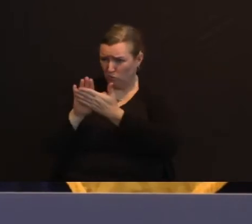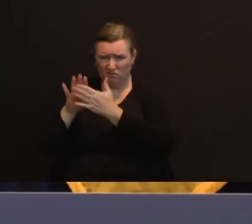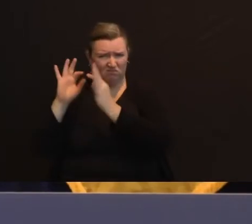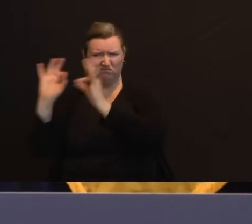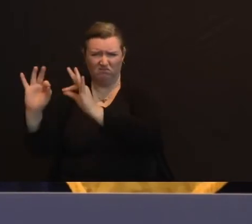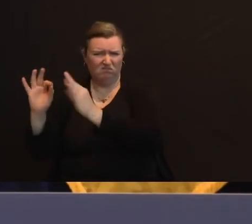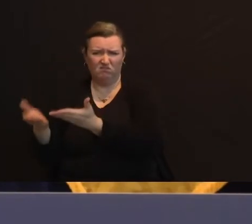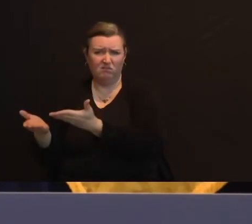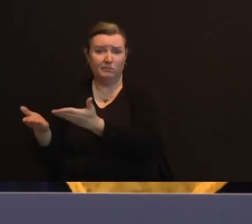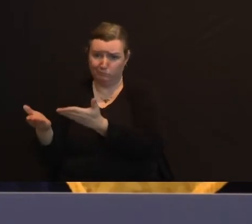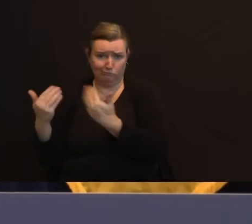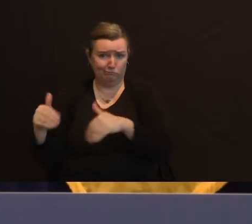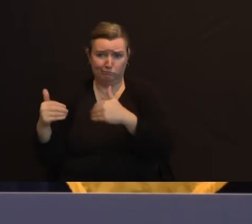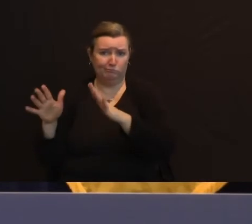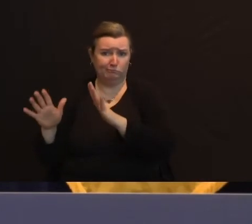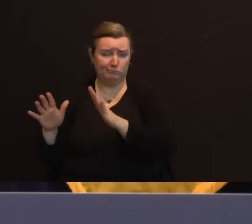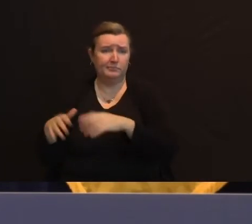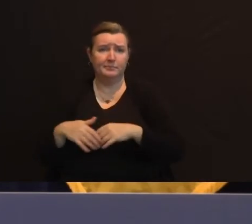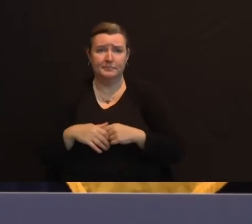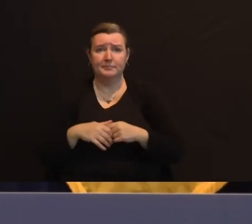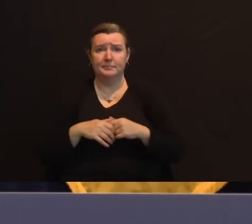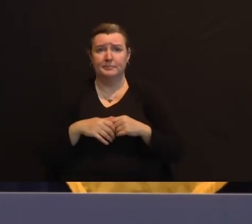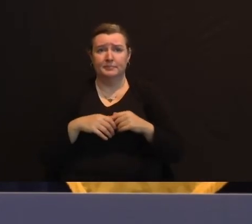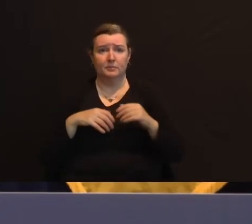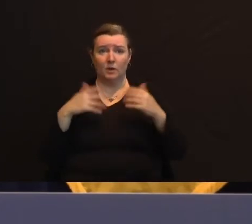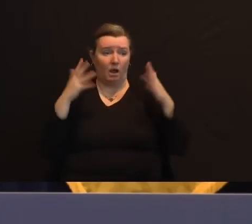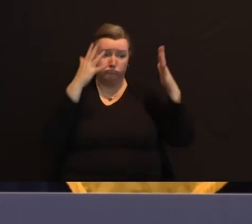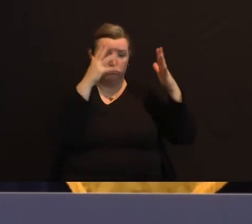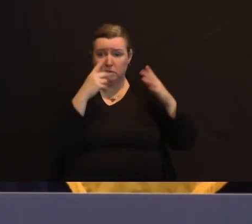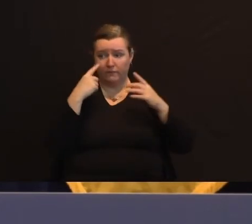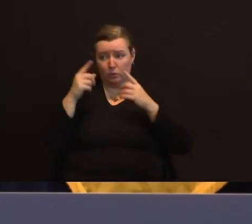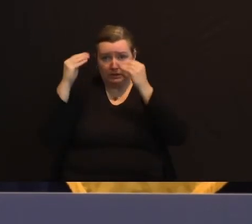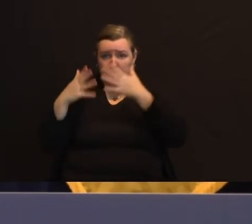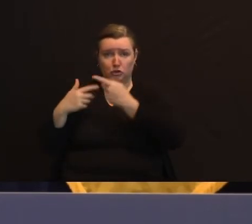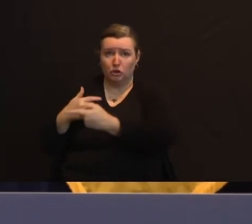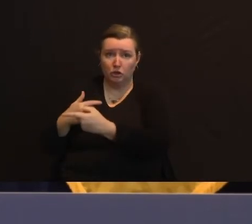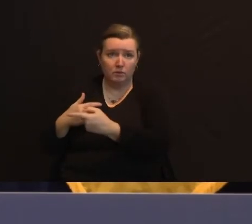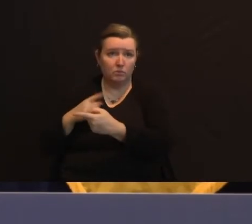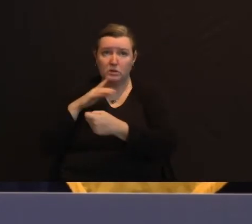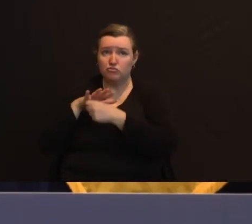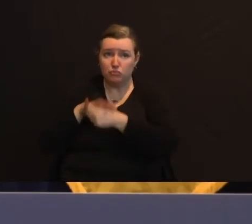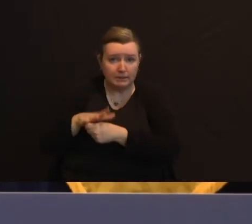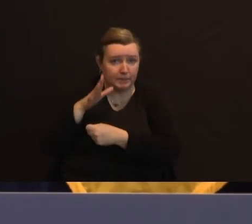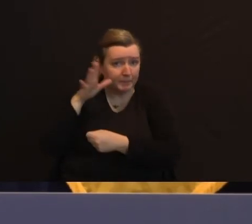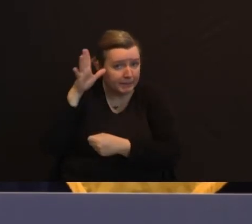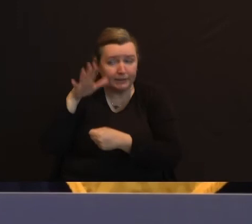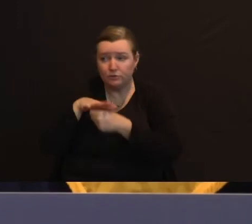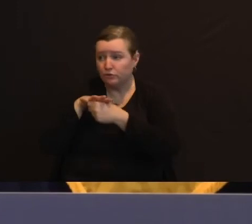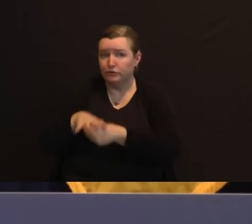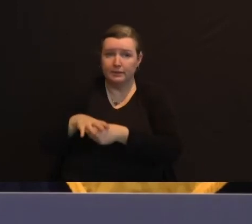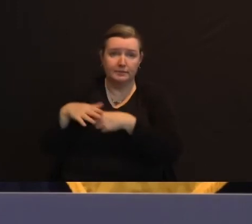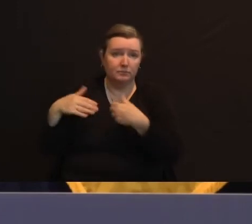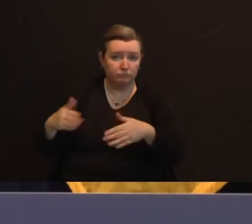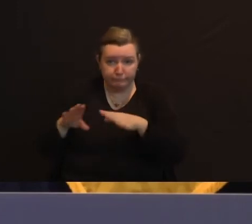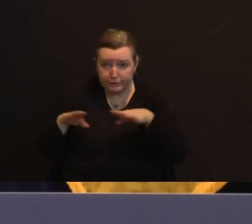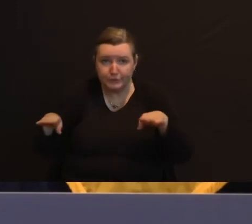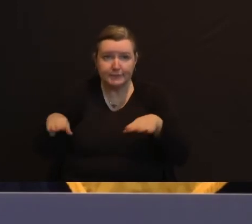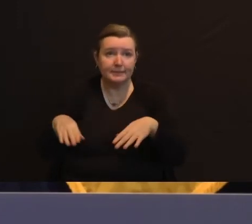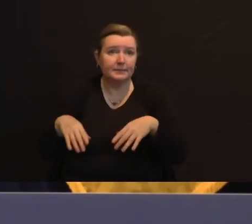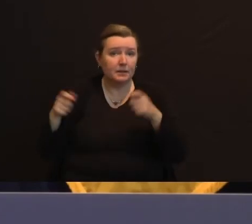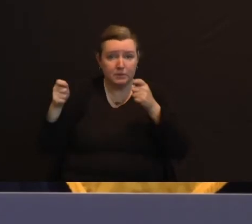again, huge shout out to educators. This is incredibly stressful, to moms and dads, to